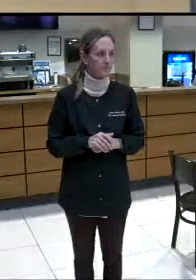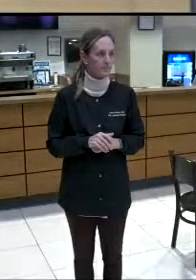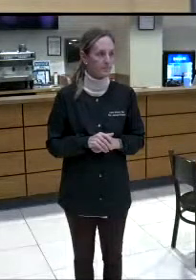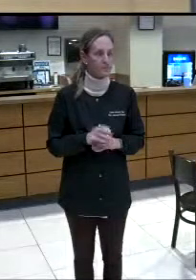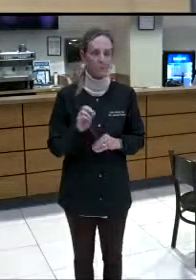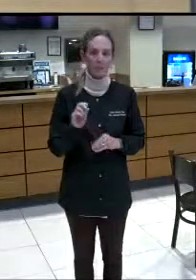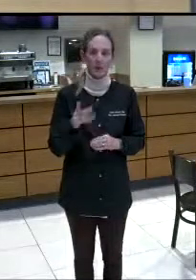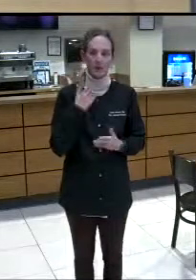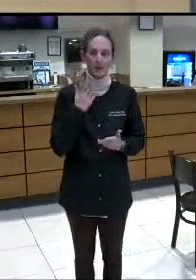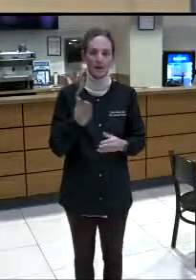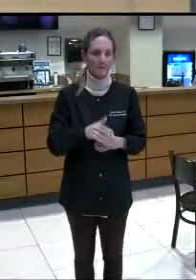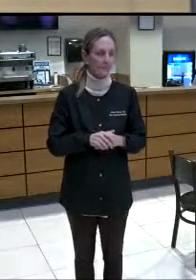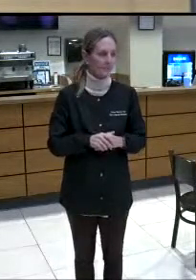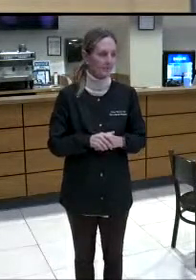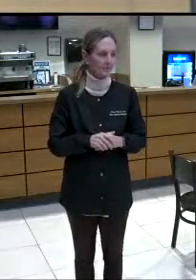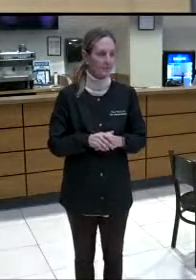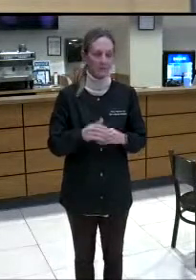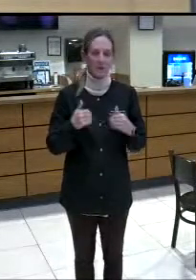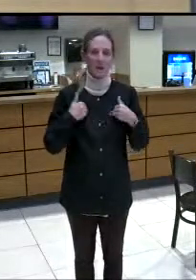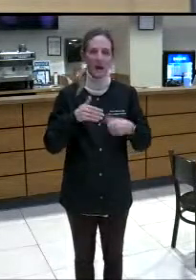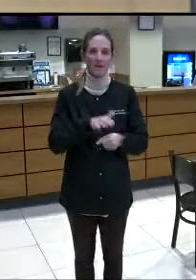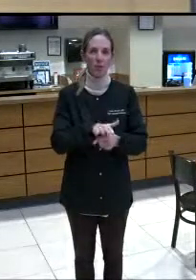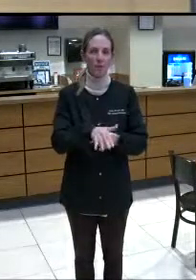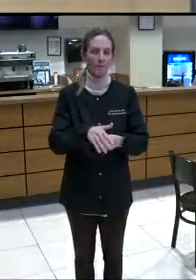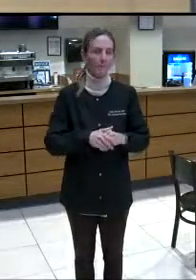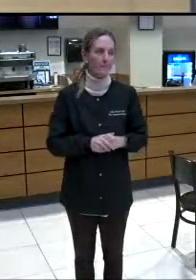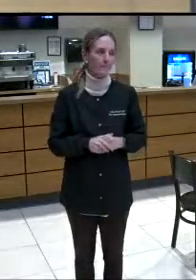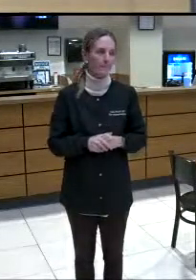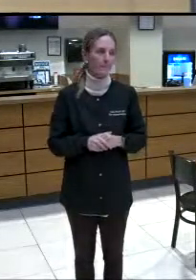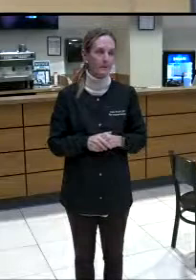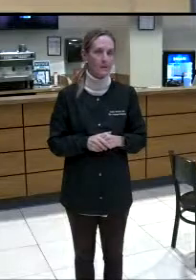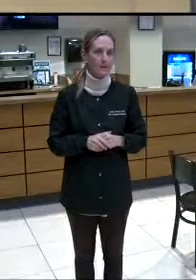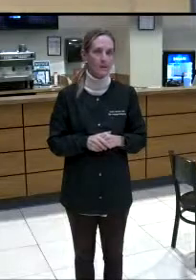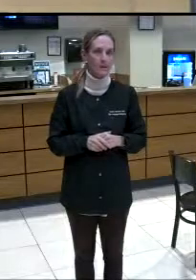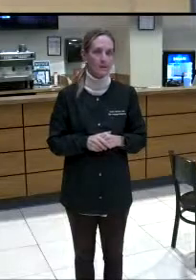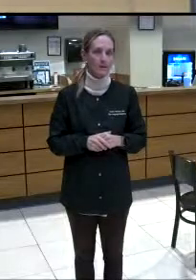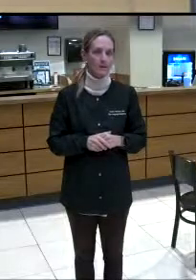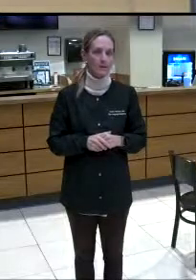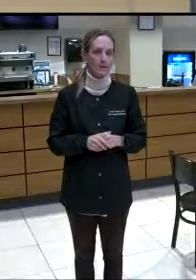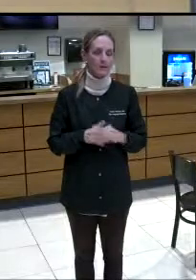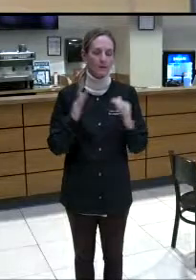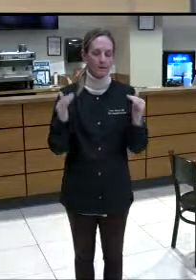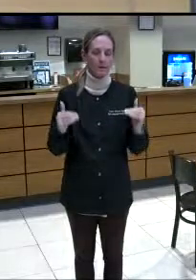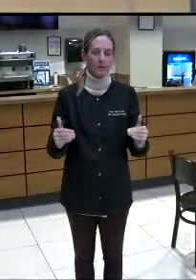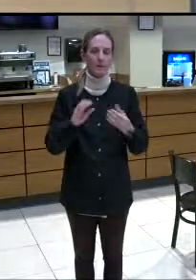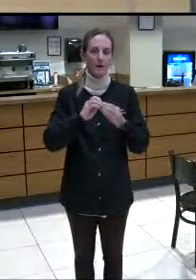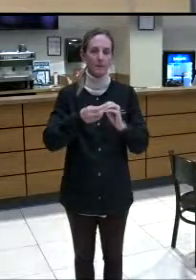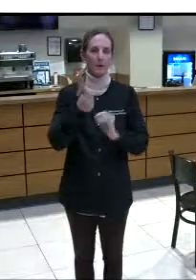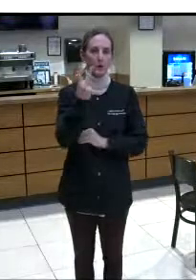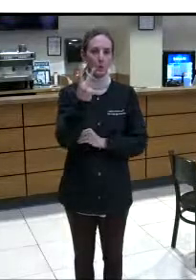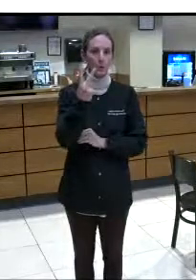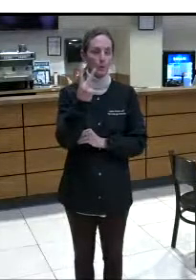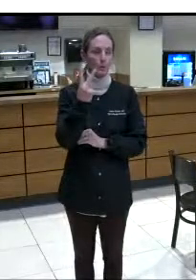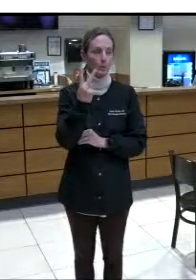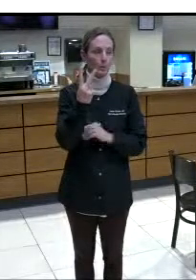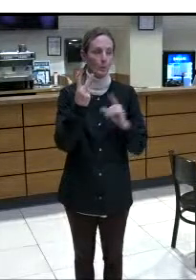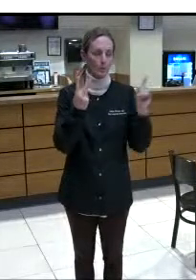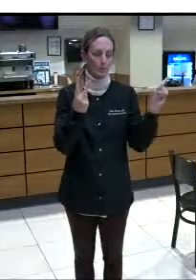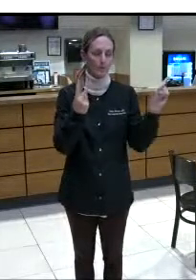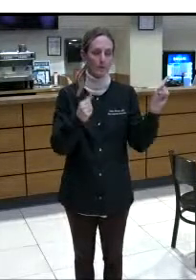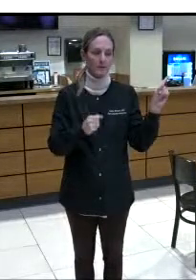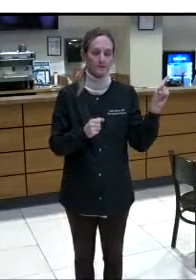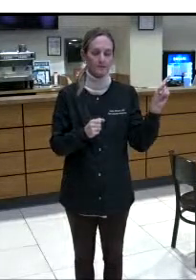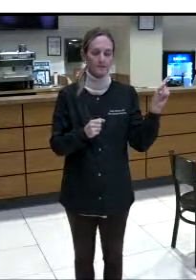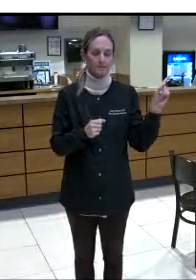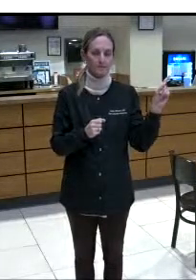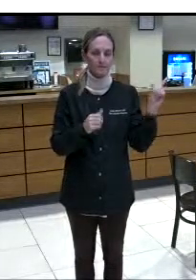Okay, thank you. So we do have a quorum. We will move forward to item 2 on our agenda, and that is